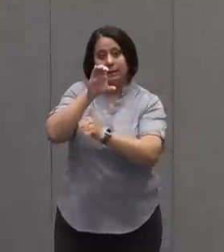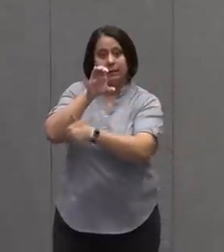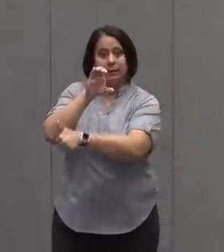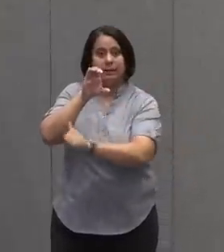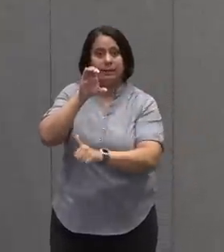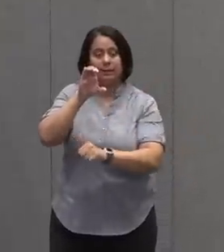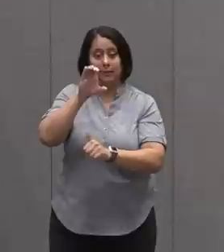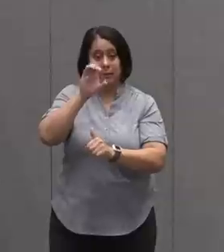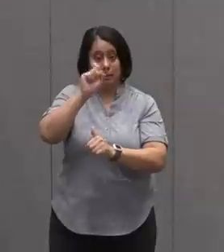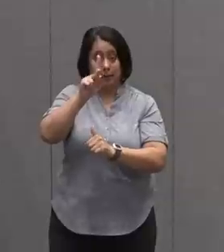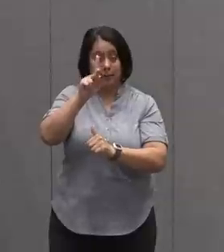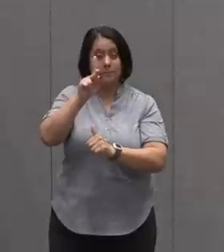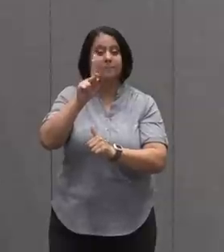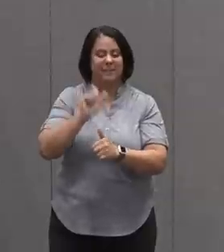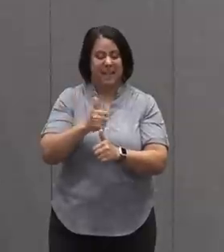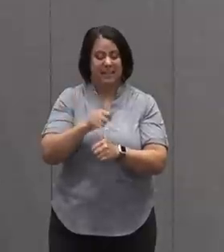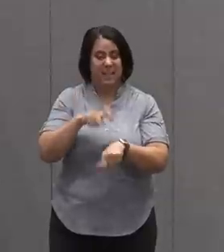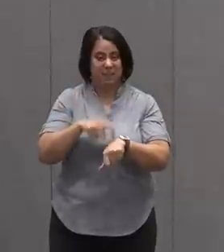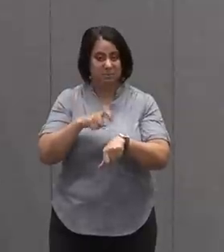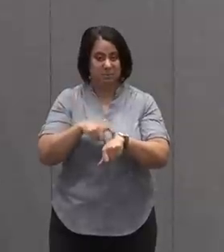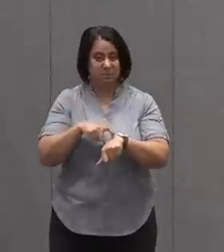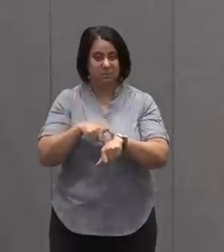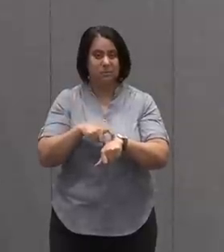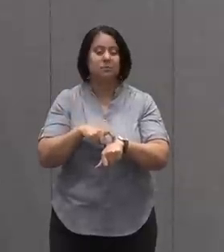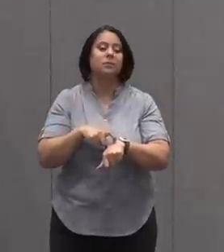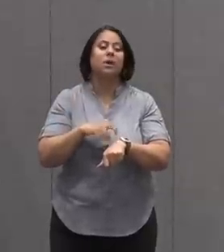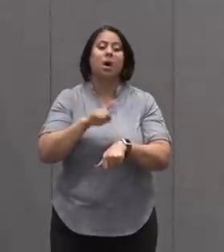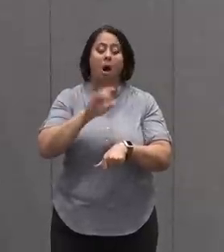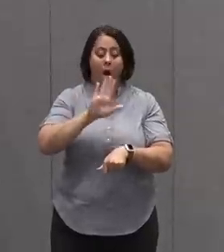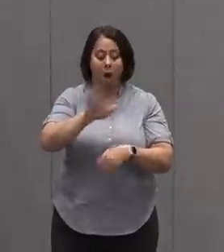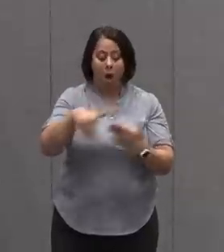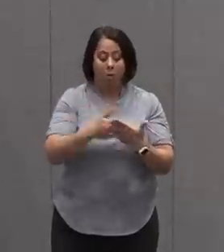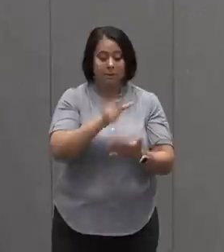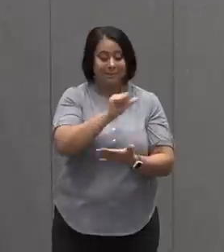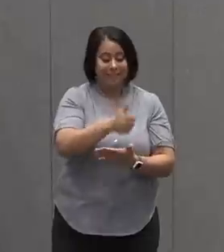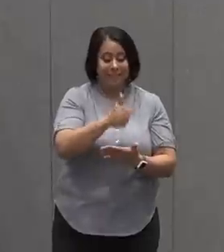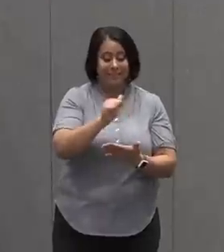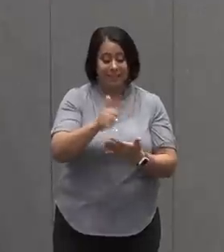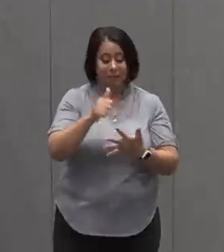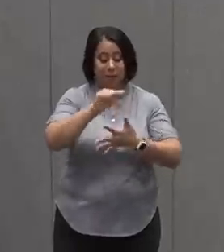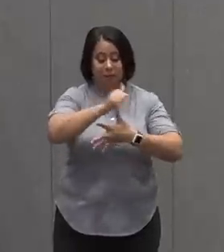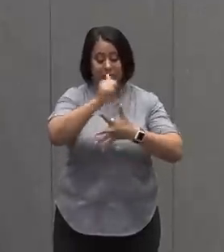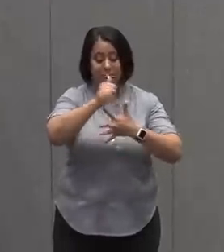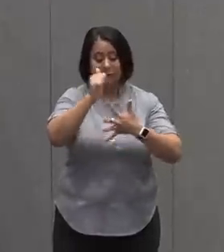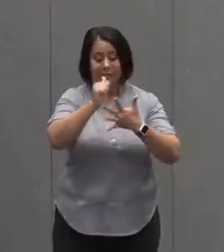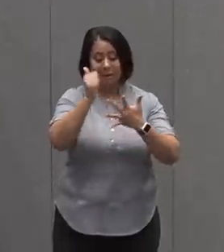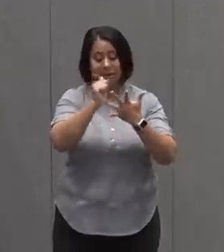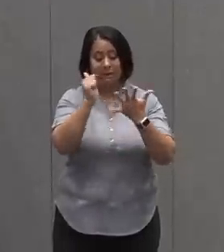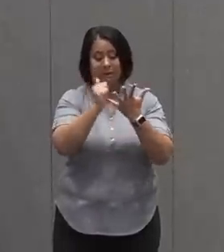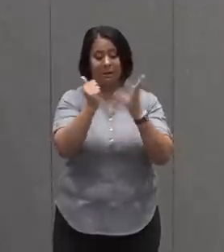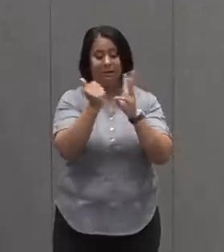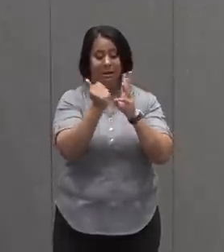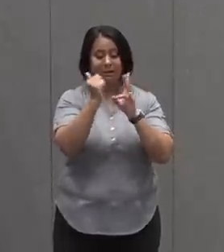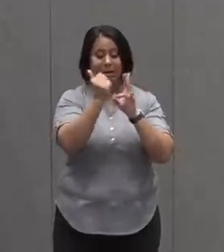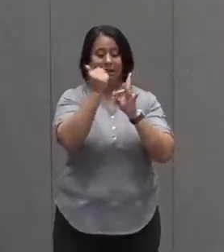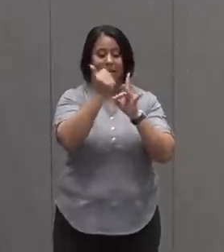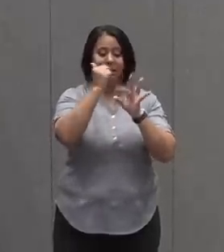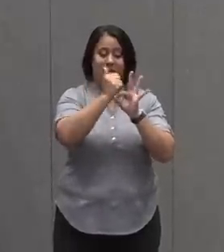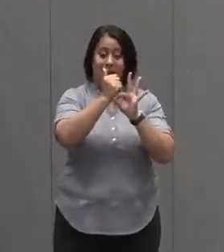that are hundreds, we had 10 of those that combined together and pressed together to make a cube